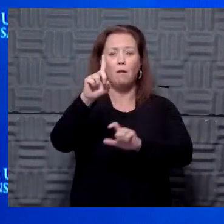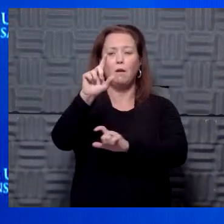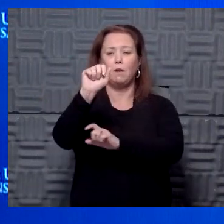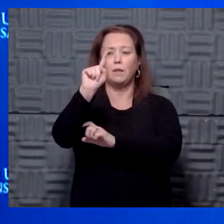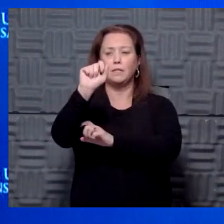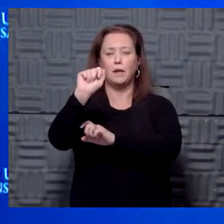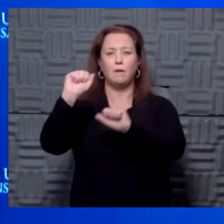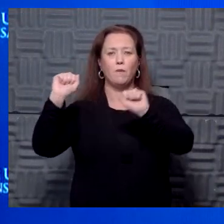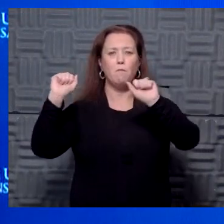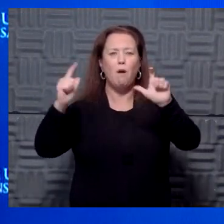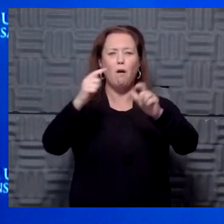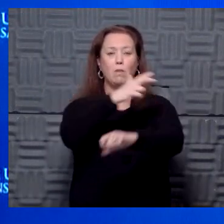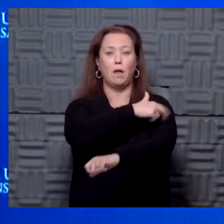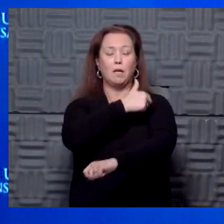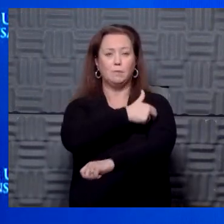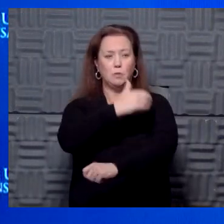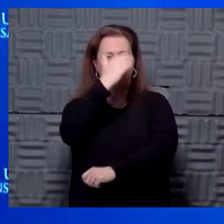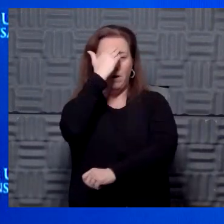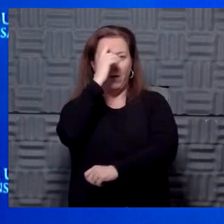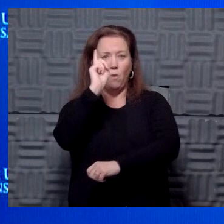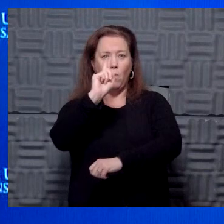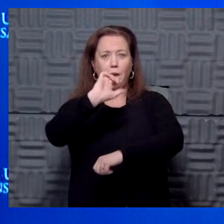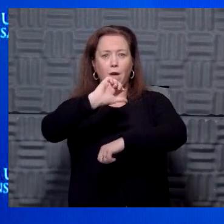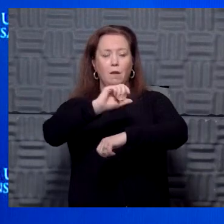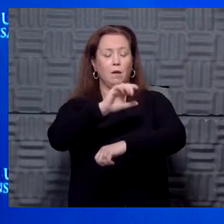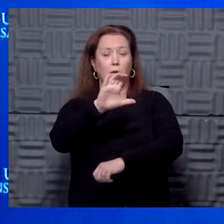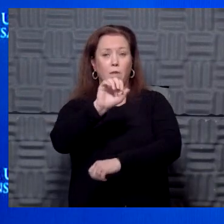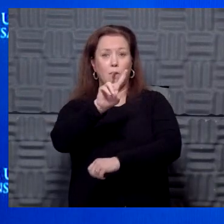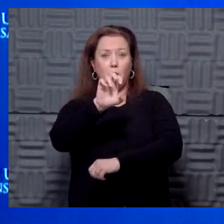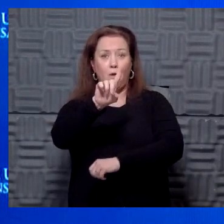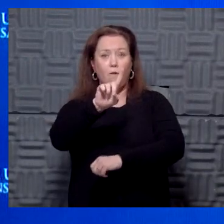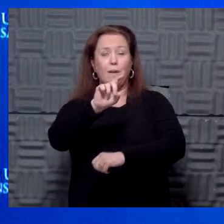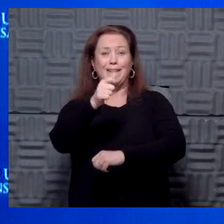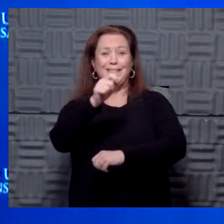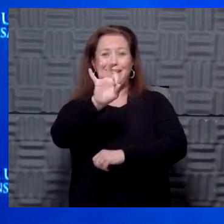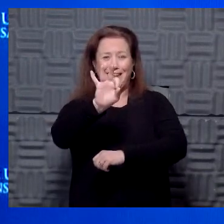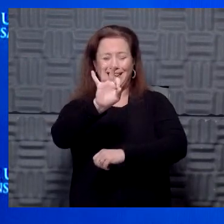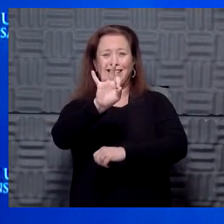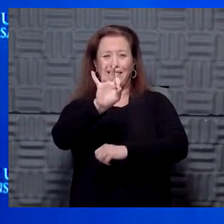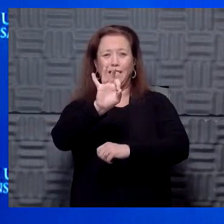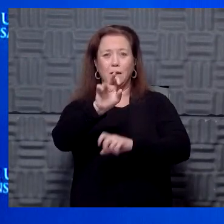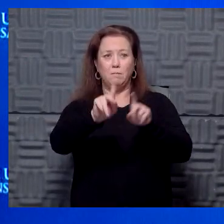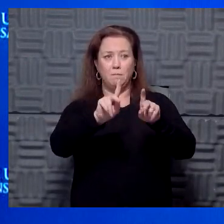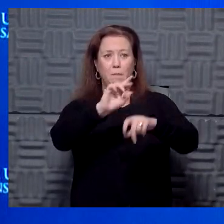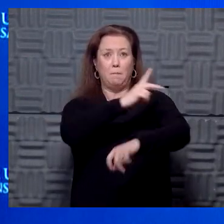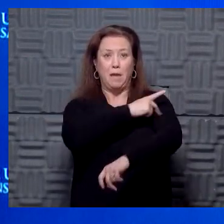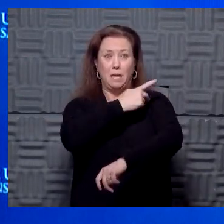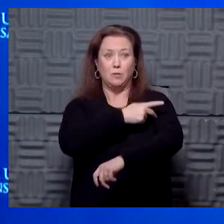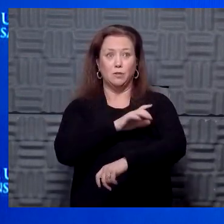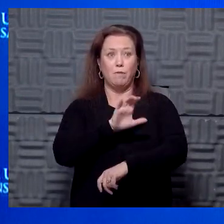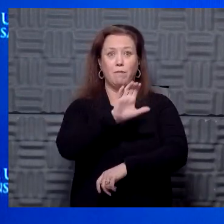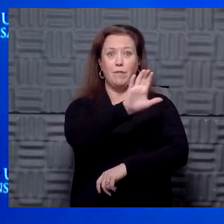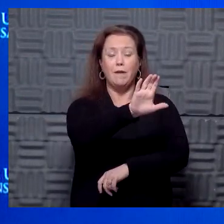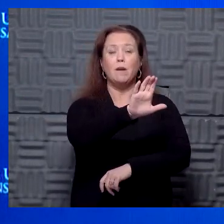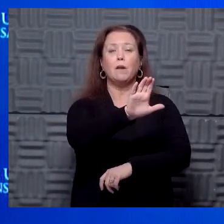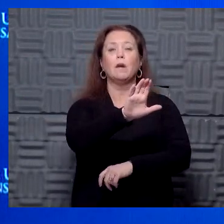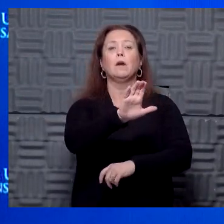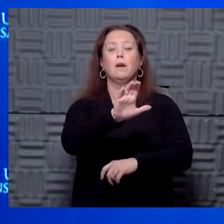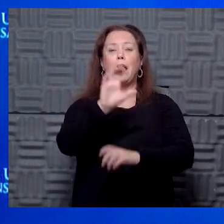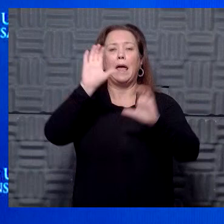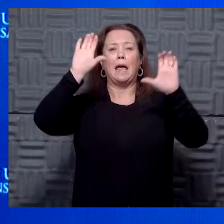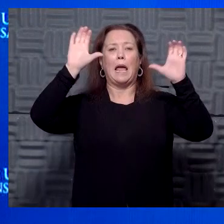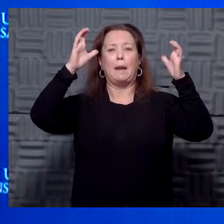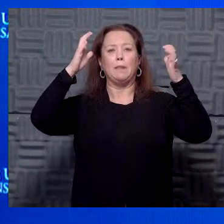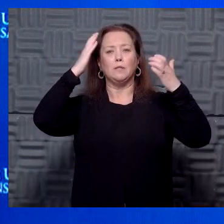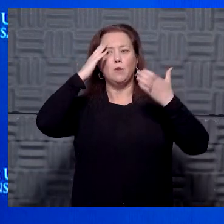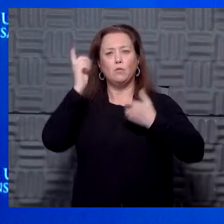all know where the COVID-19 patients are, so that the ambulance drivers can make sure we're taking people to where beds are available. And to do